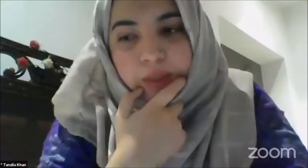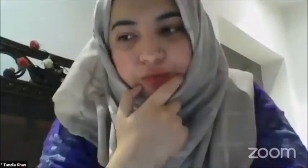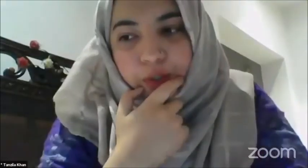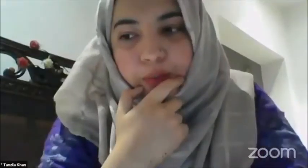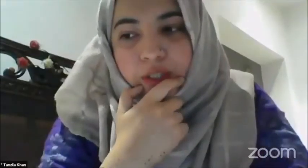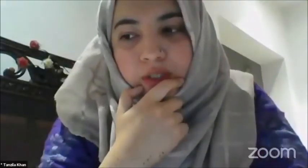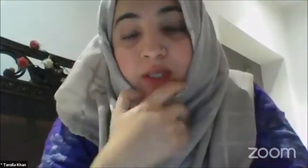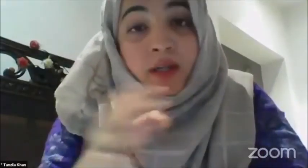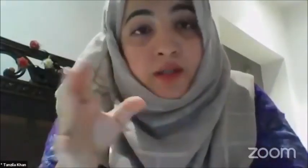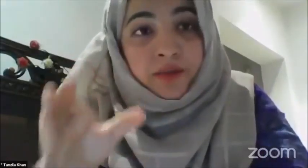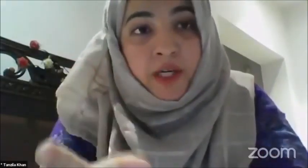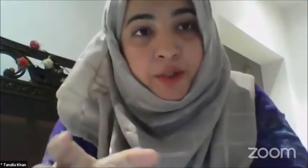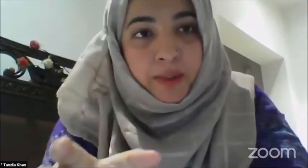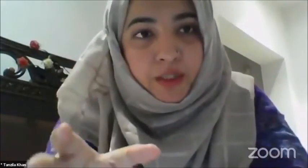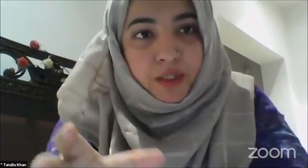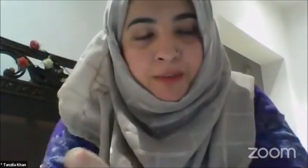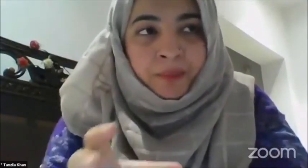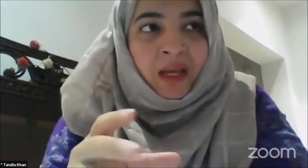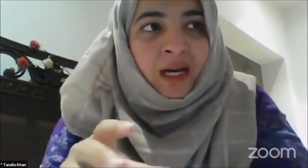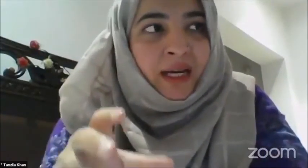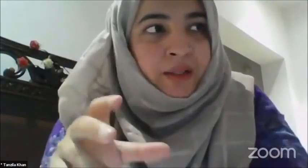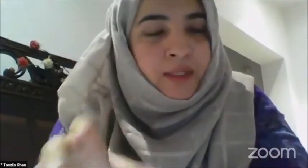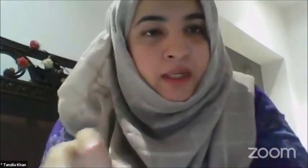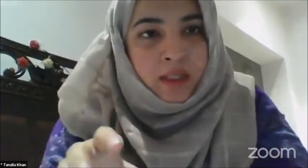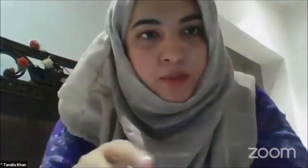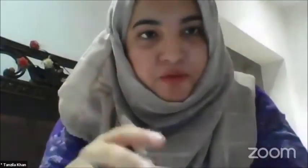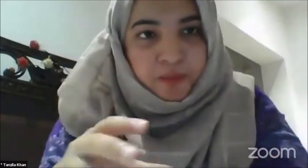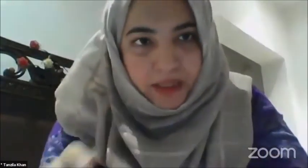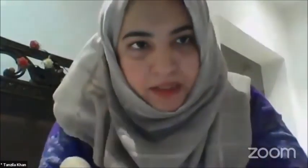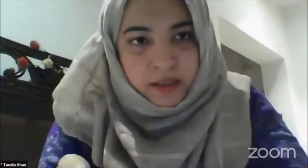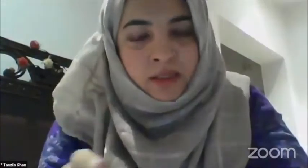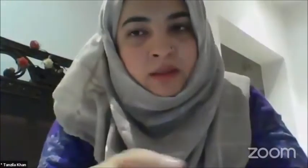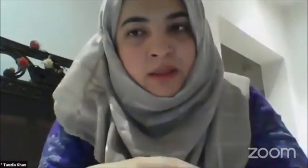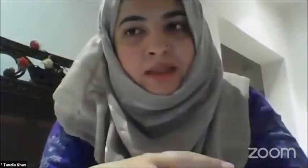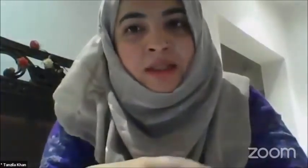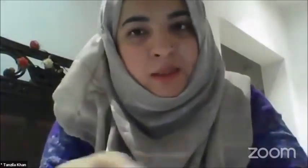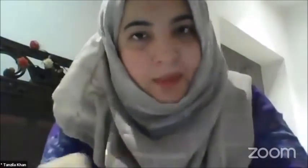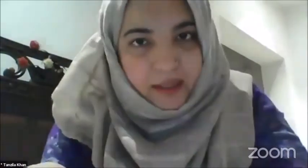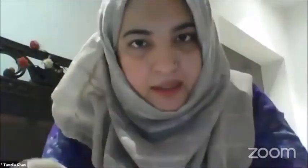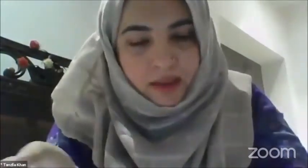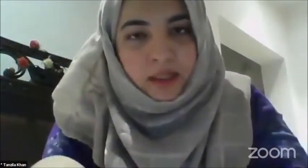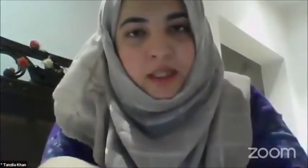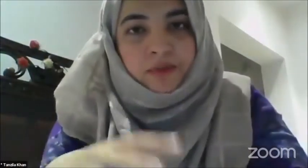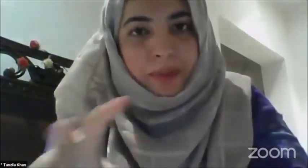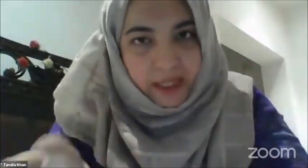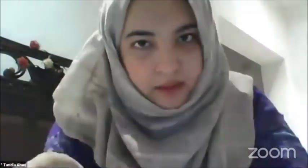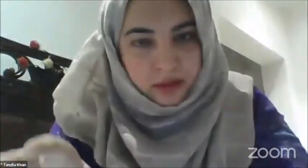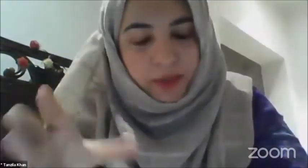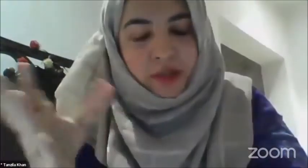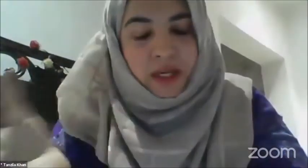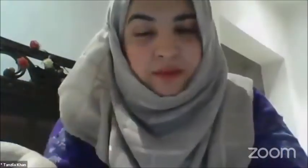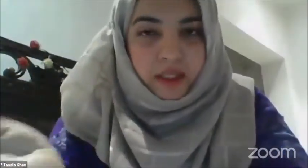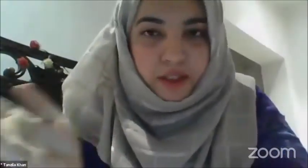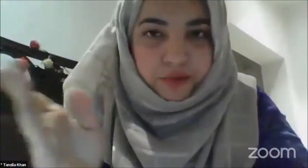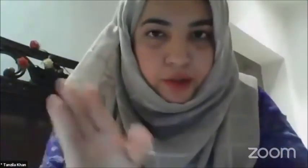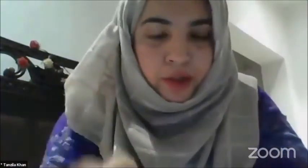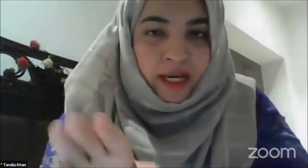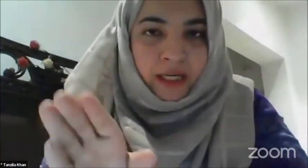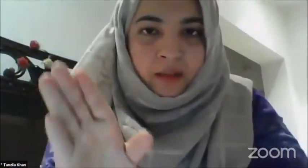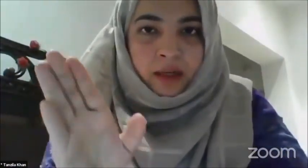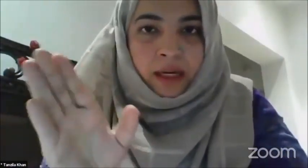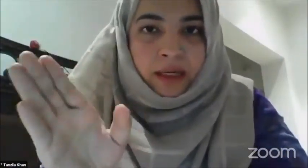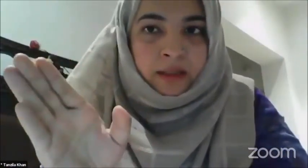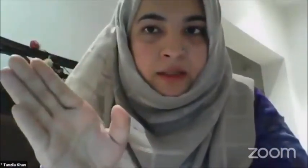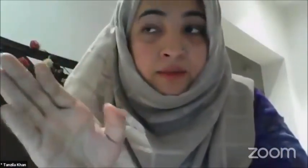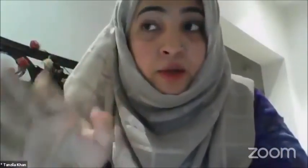you very much for your question. And it's a very good question. I like to say, in terms of business, things expanded, things were better because everything shifted